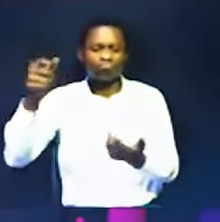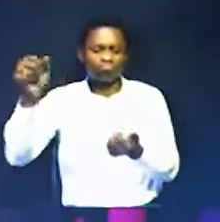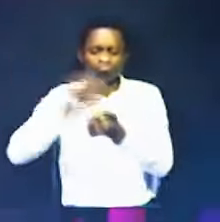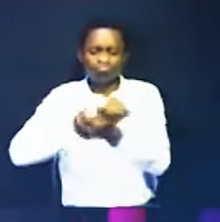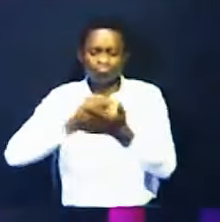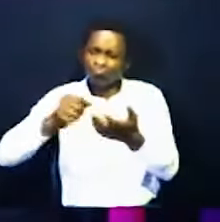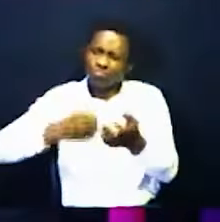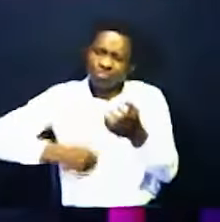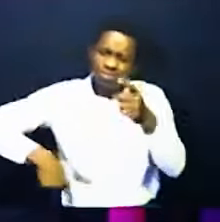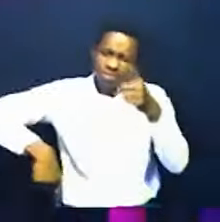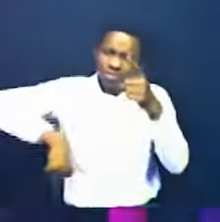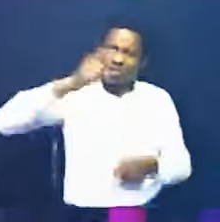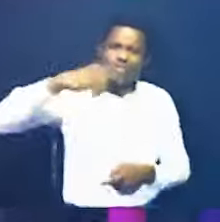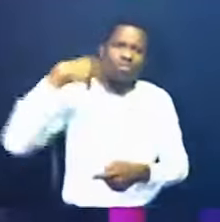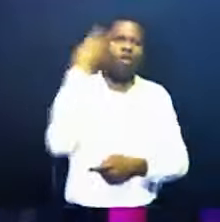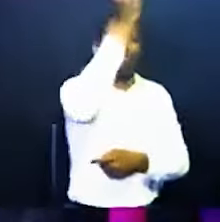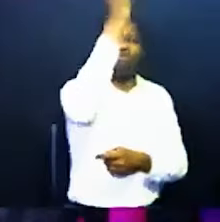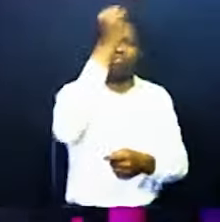arises?